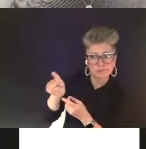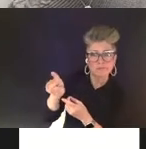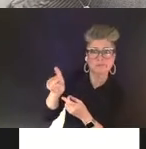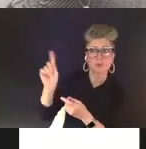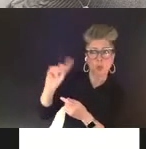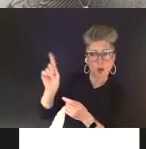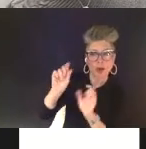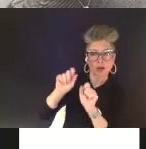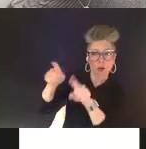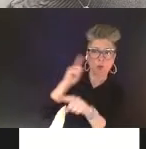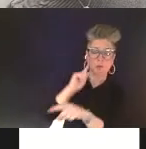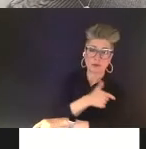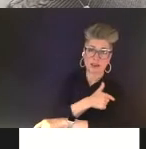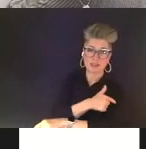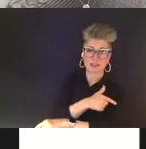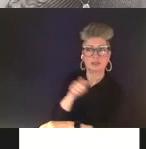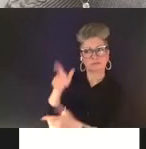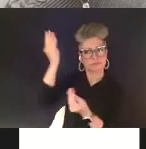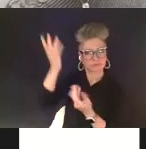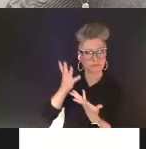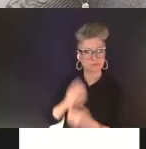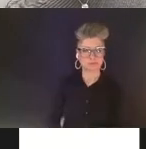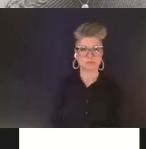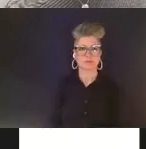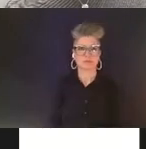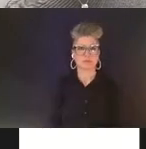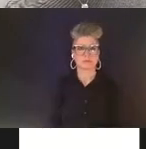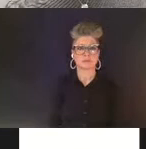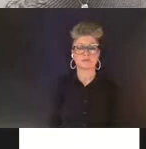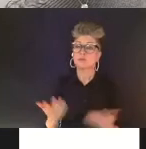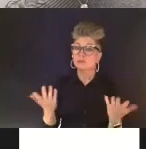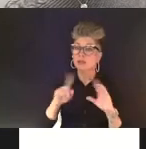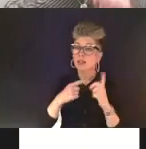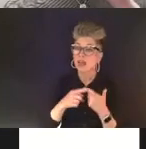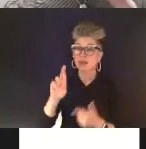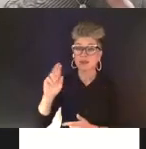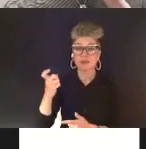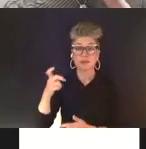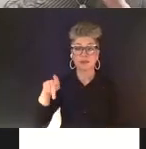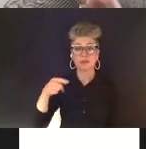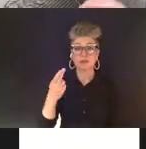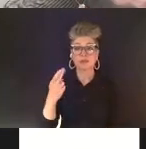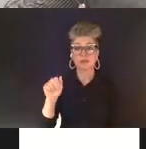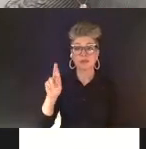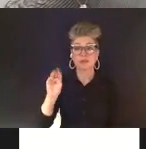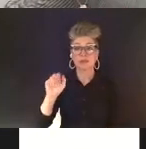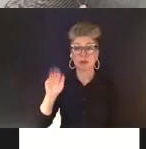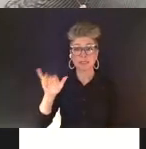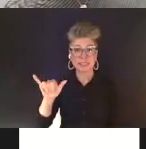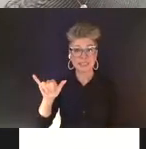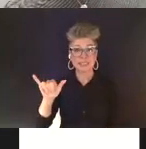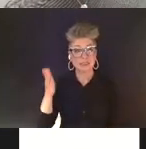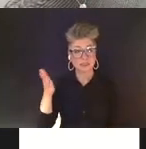yourself a vaccine as well. And then pharmacies are also an option. And a lot of the sign up